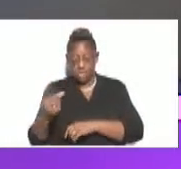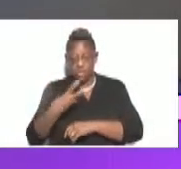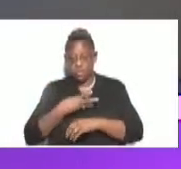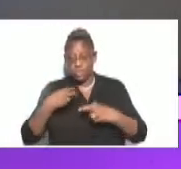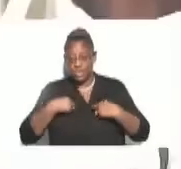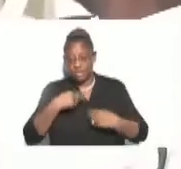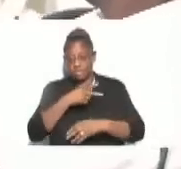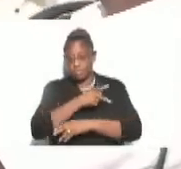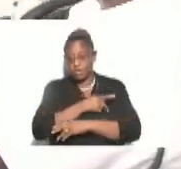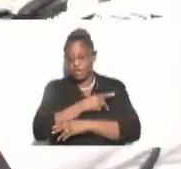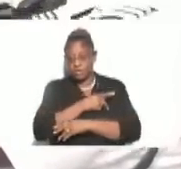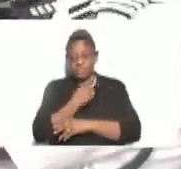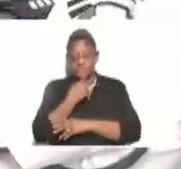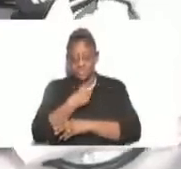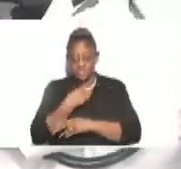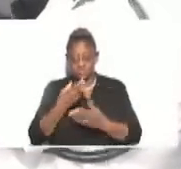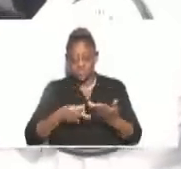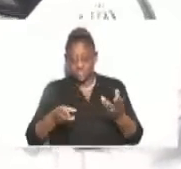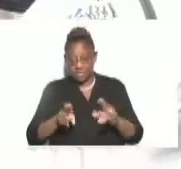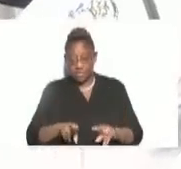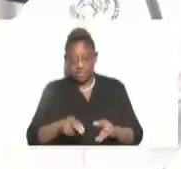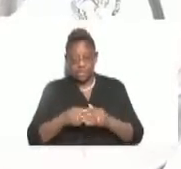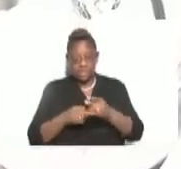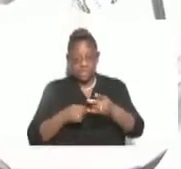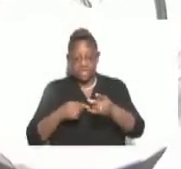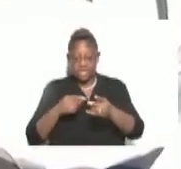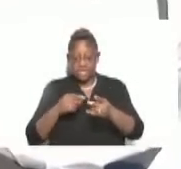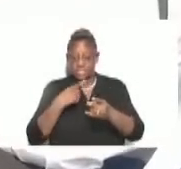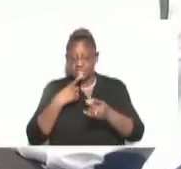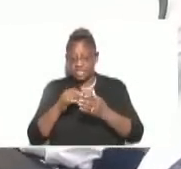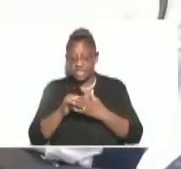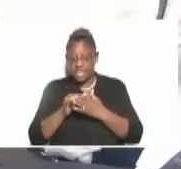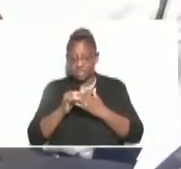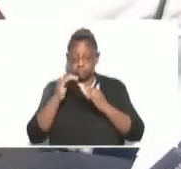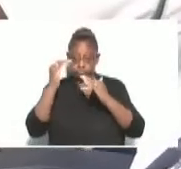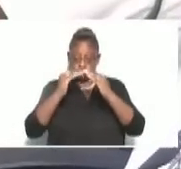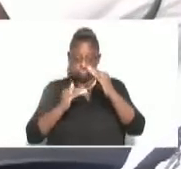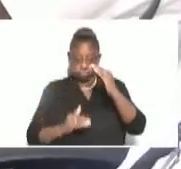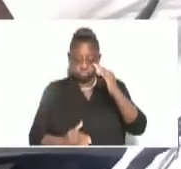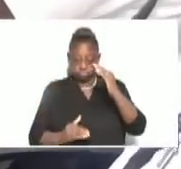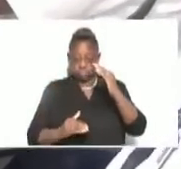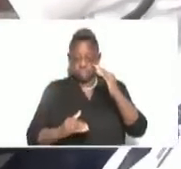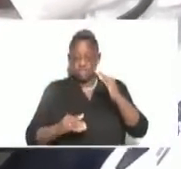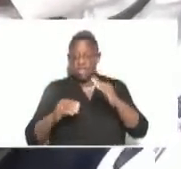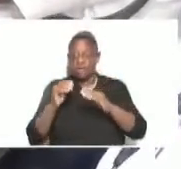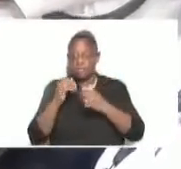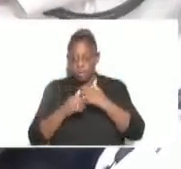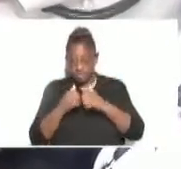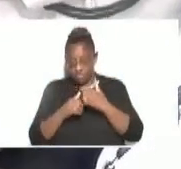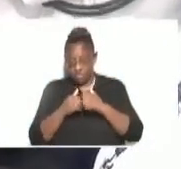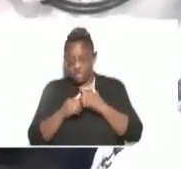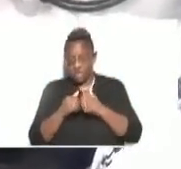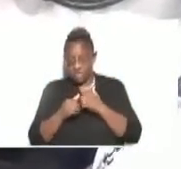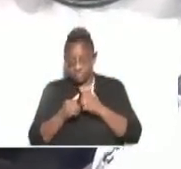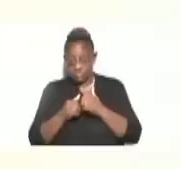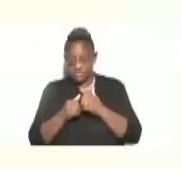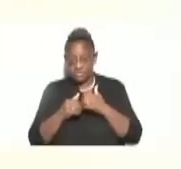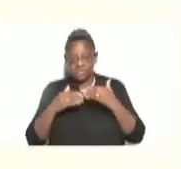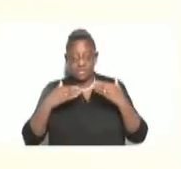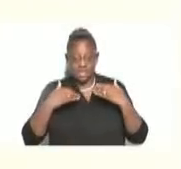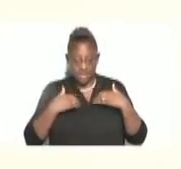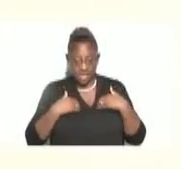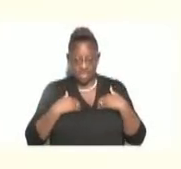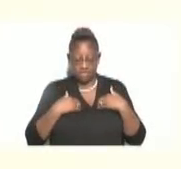Pyfrom. There are a number of issues the Trade Union Congress, the nation's largest public service representative body,